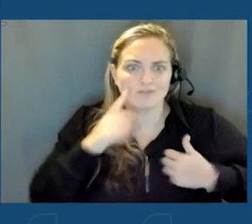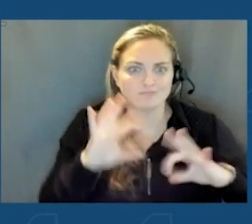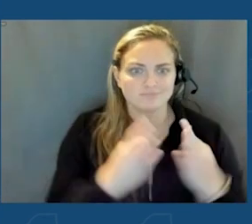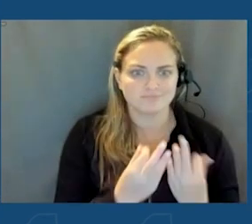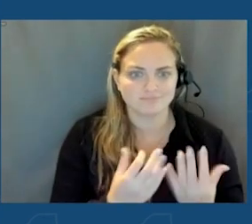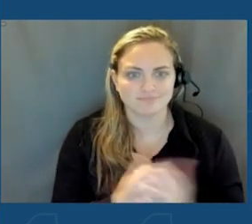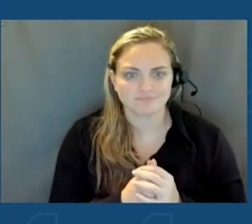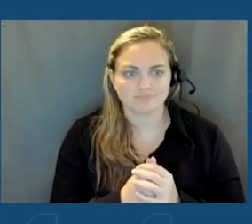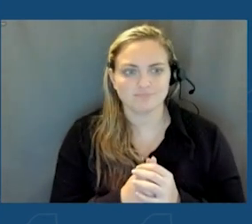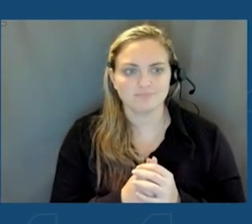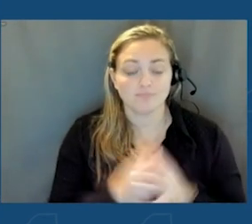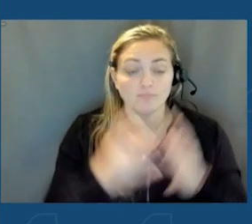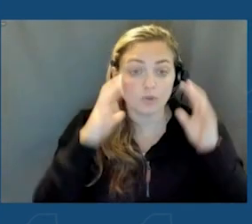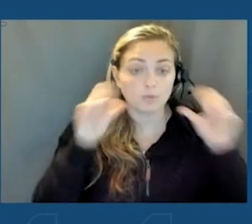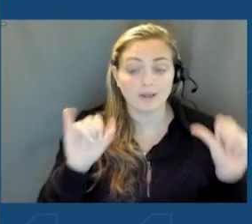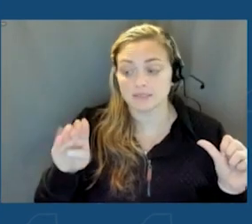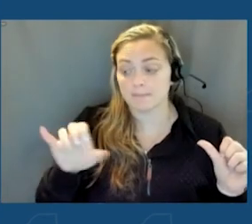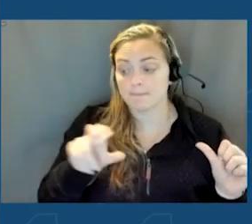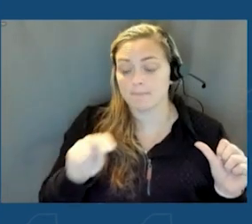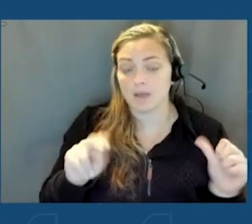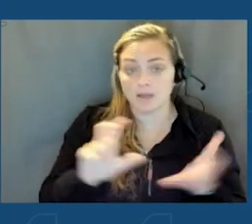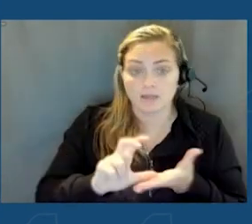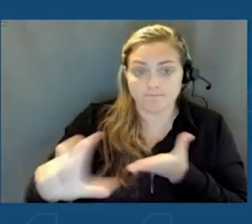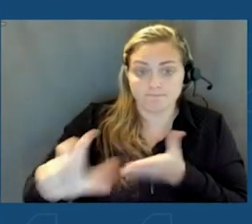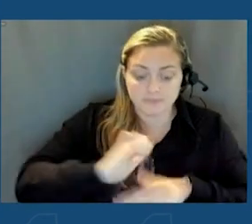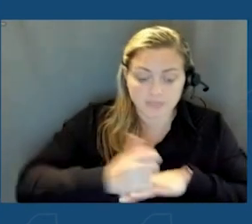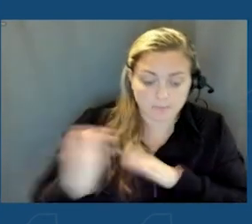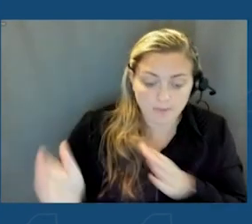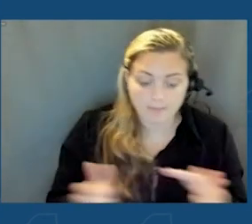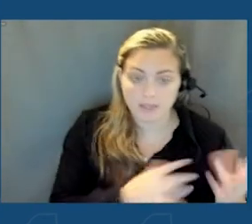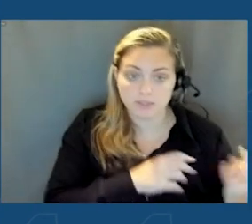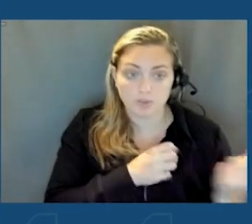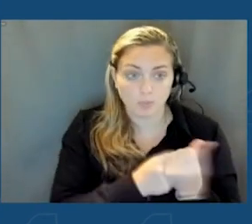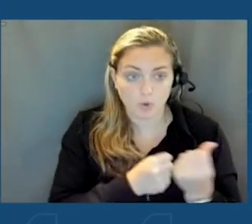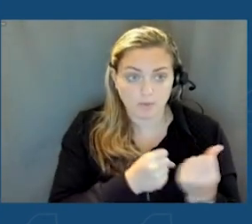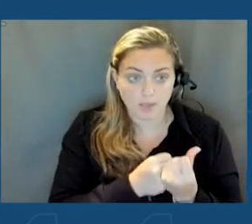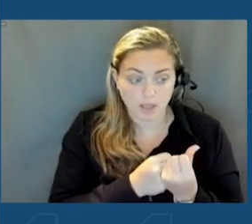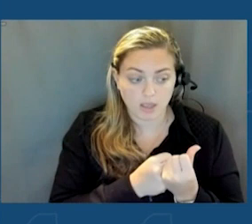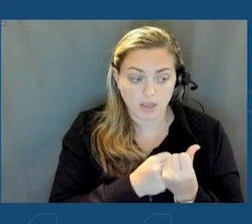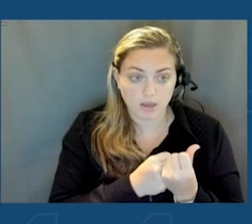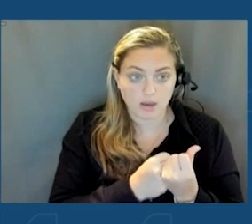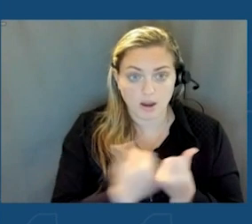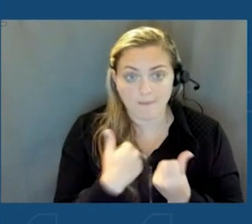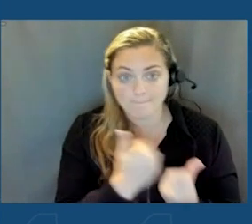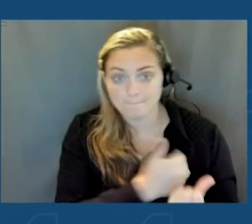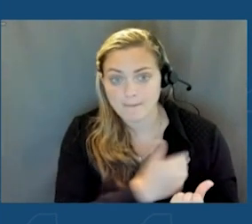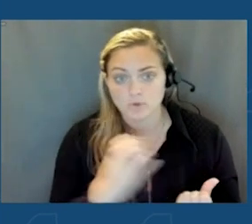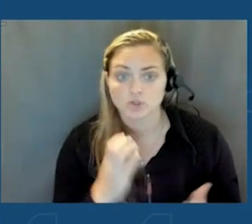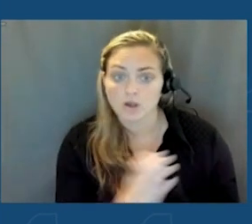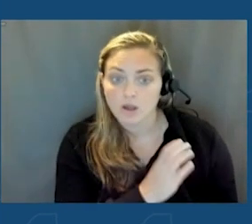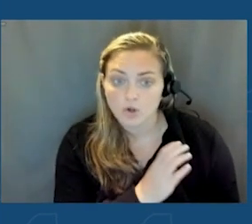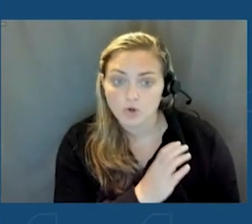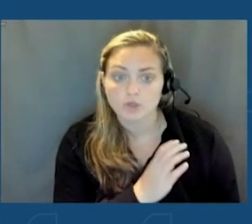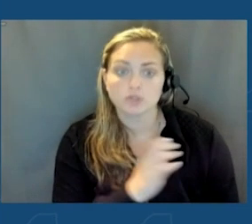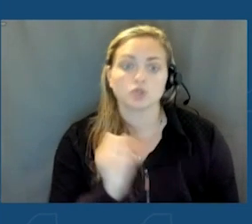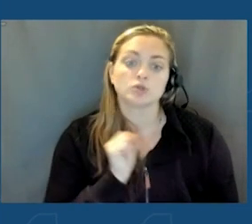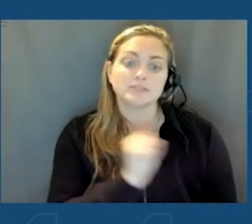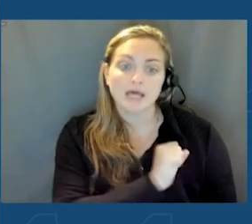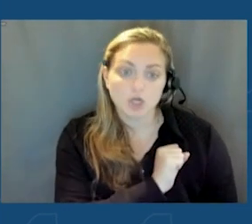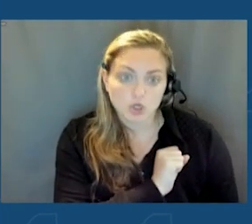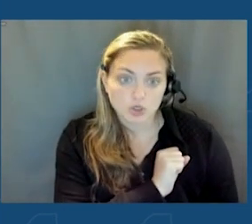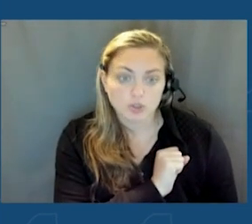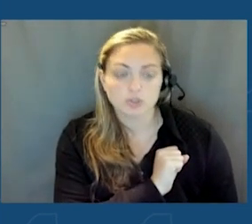So President Biden put forth a plan supported by our members of Congress and our senators. And I want to